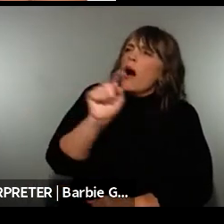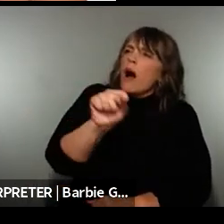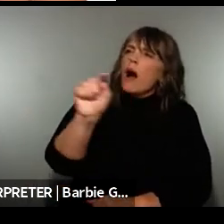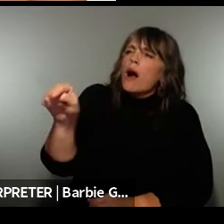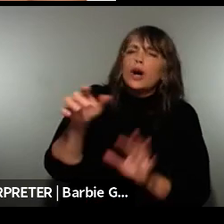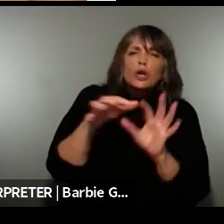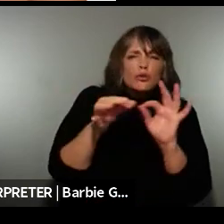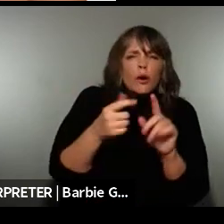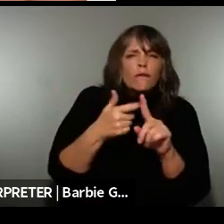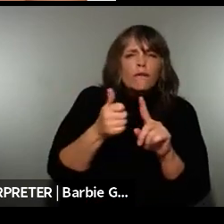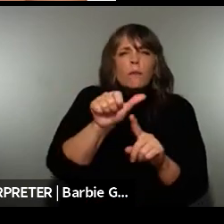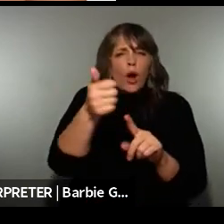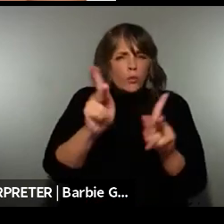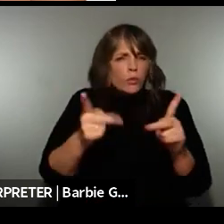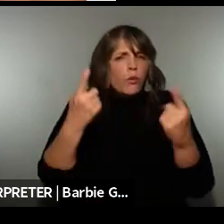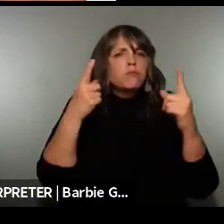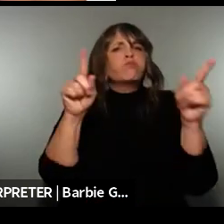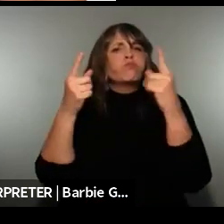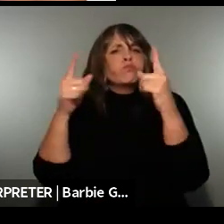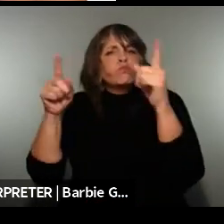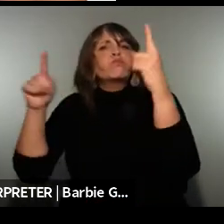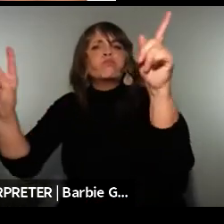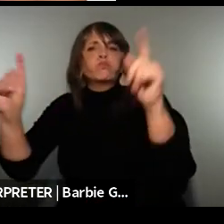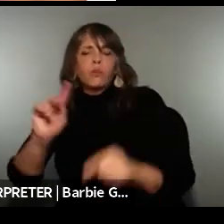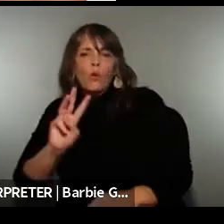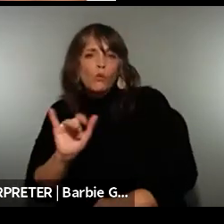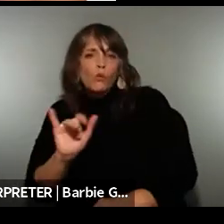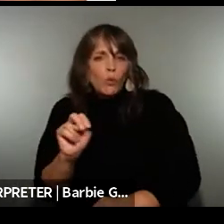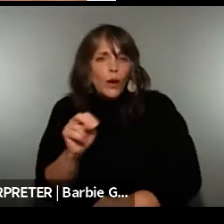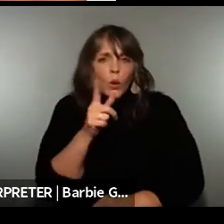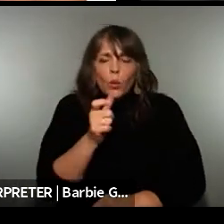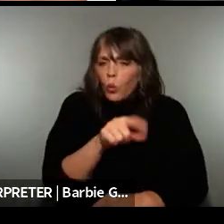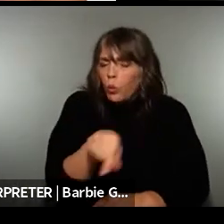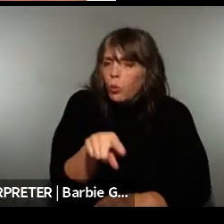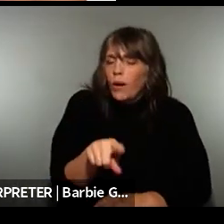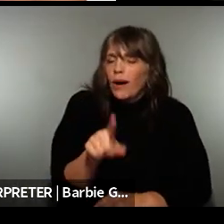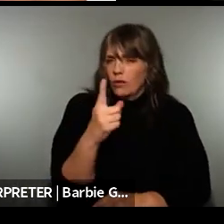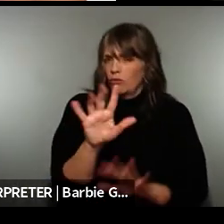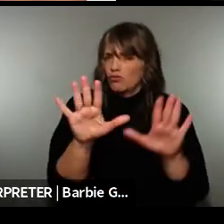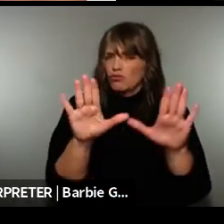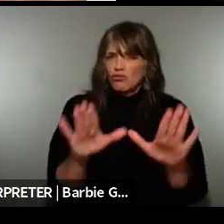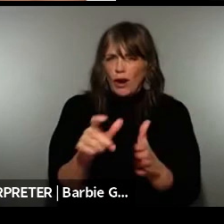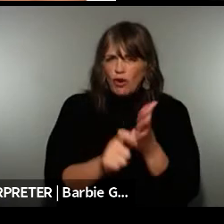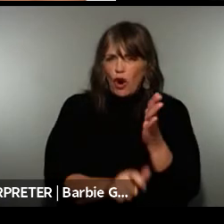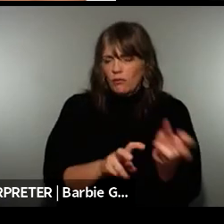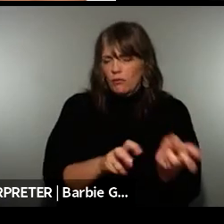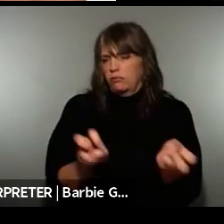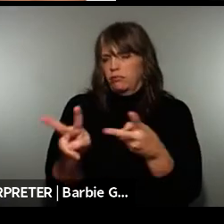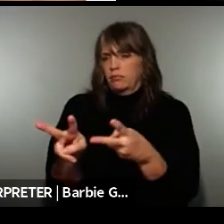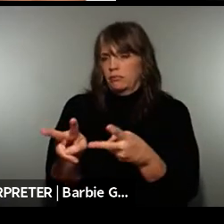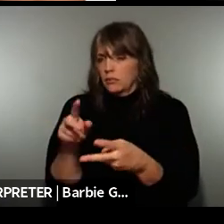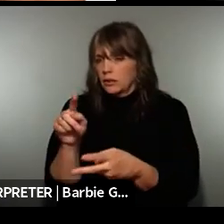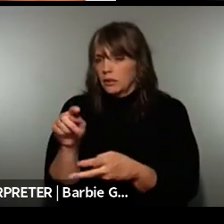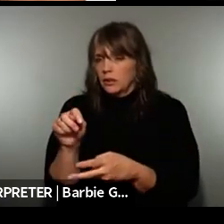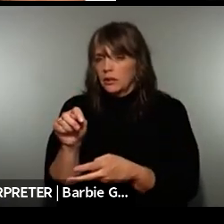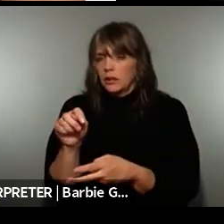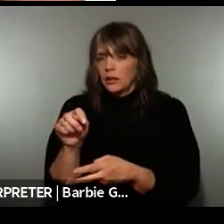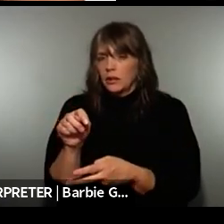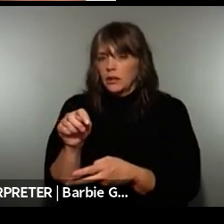more of these conversations. There's a great article that I'm gonna drop in the chat here, if Terry, you don't mind also sharing